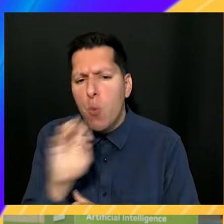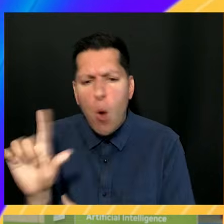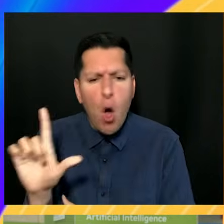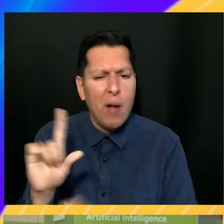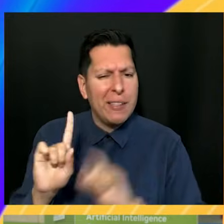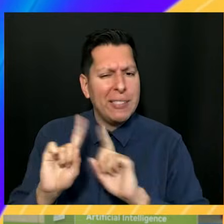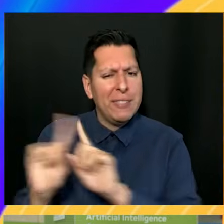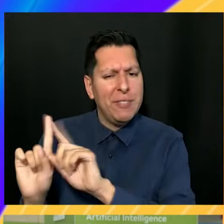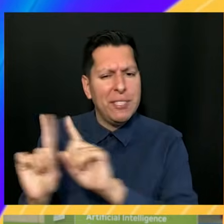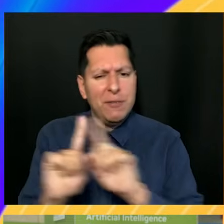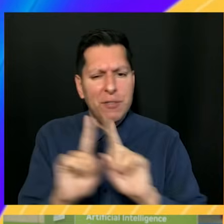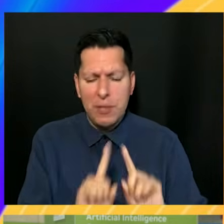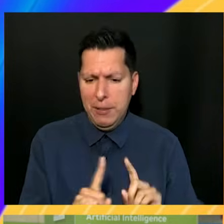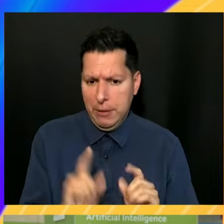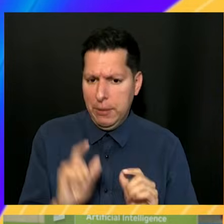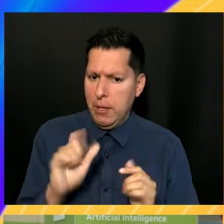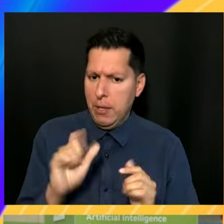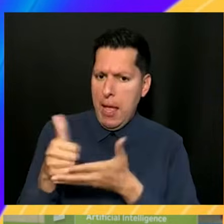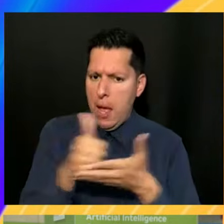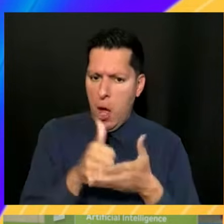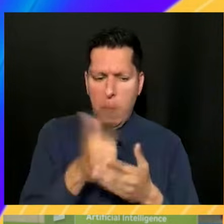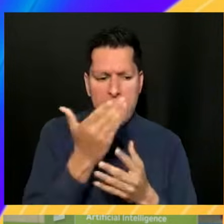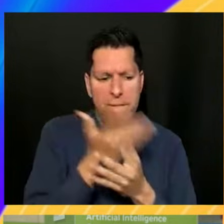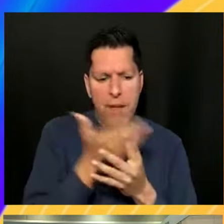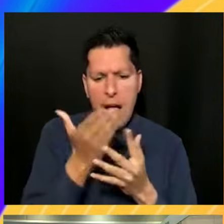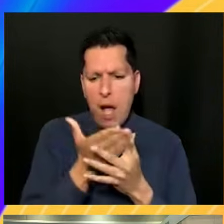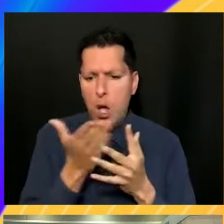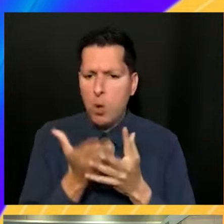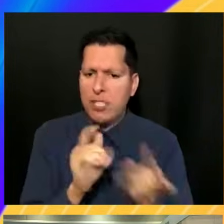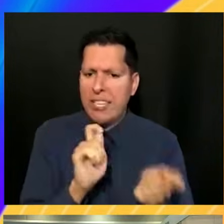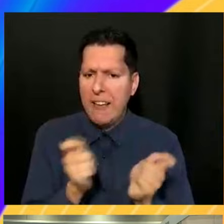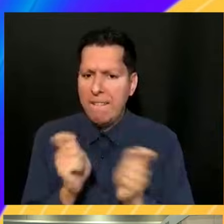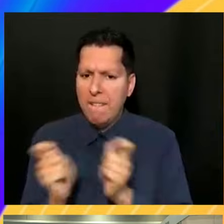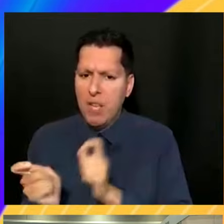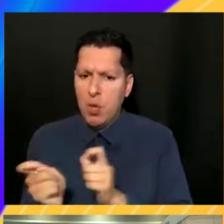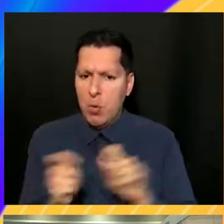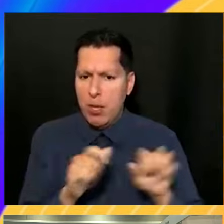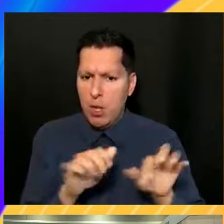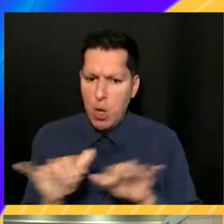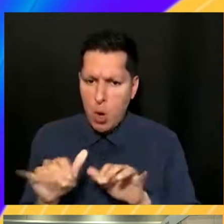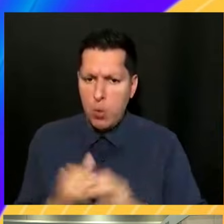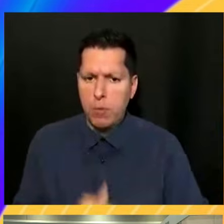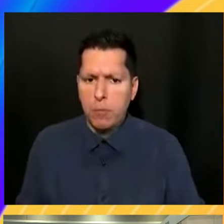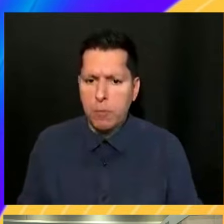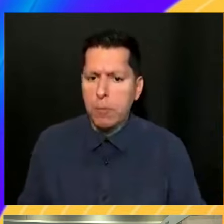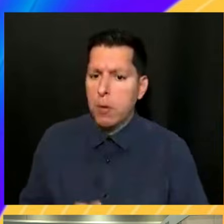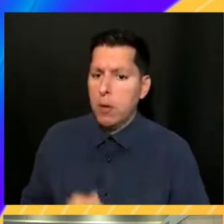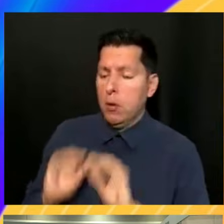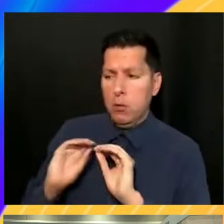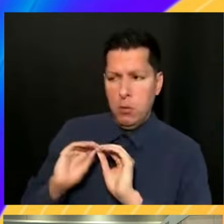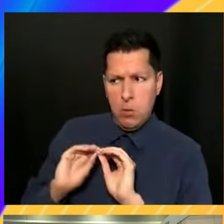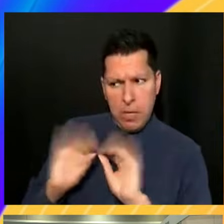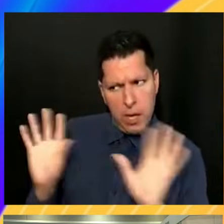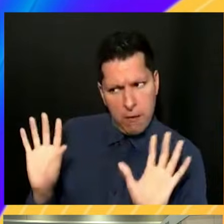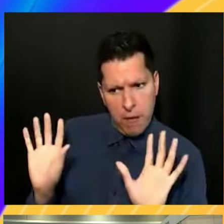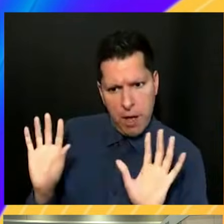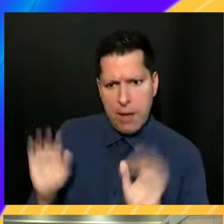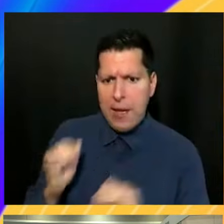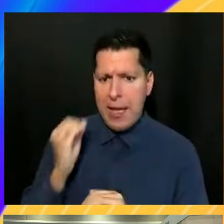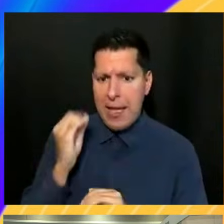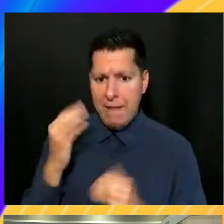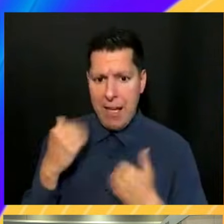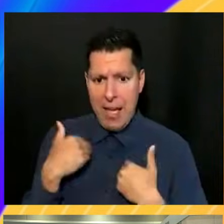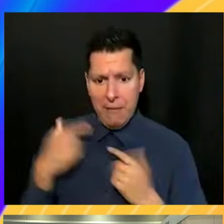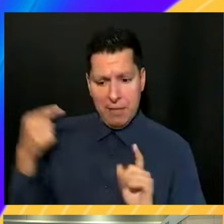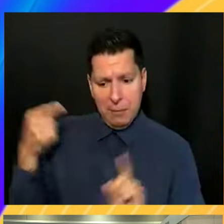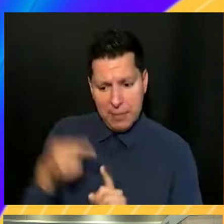just text files configuring the codes. Sure. So just to make sure I'm aware, if I have a custom control, either a config or a